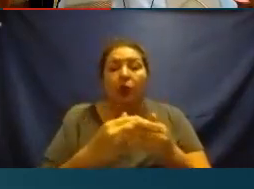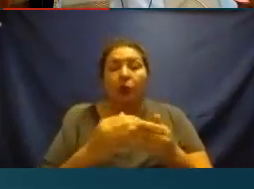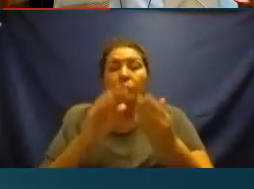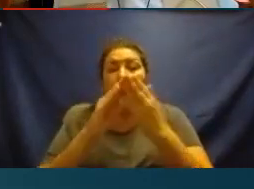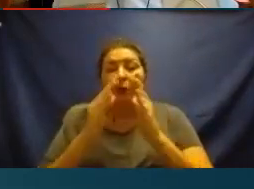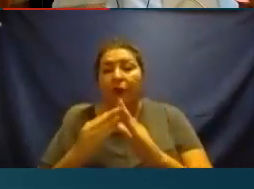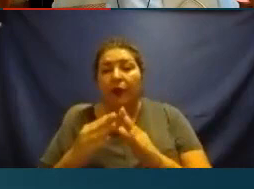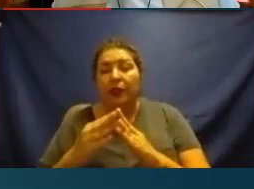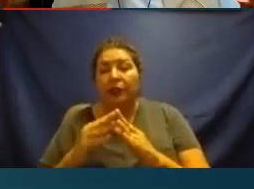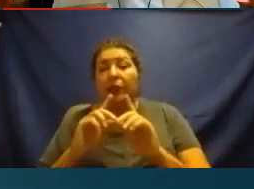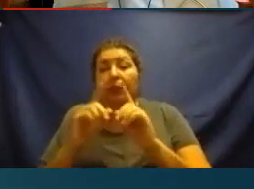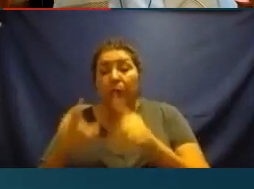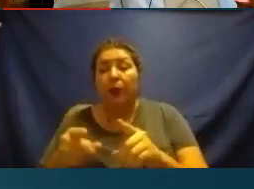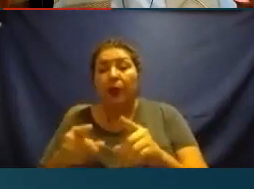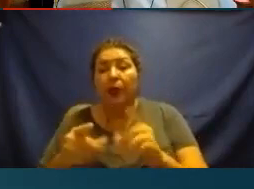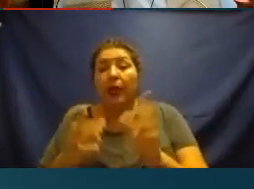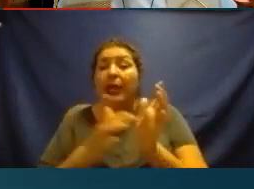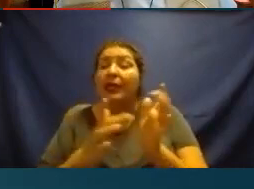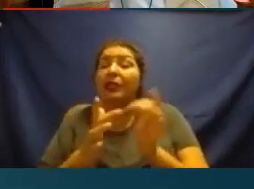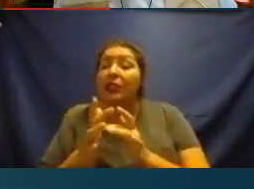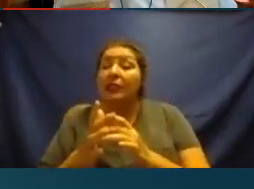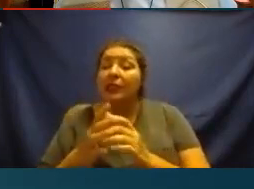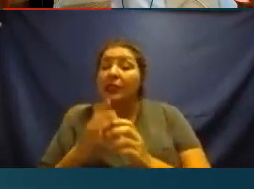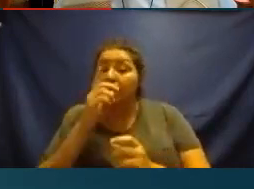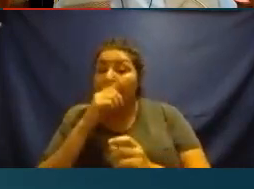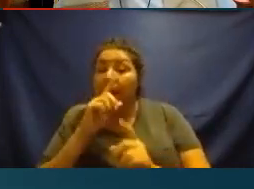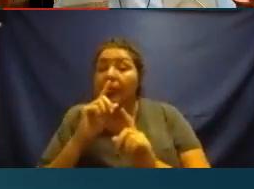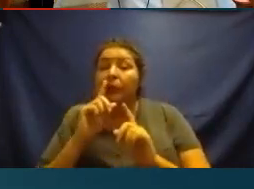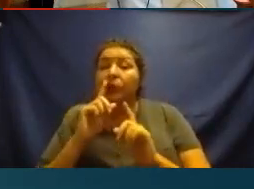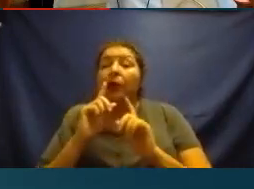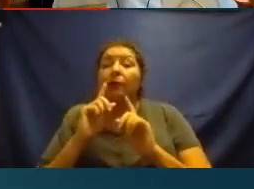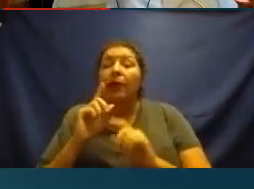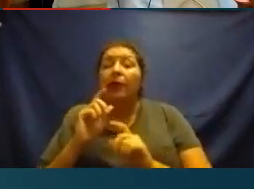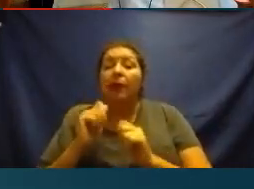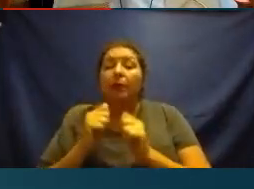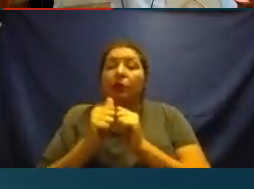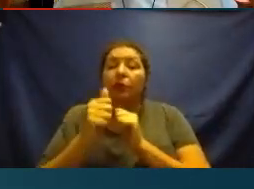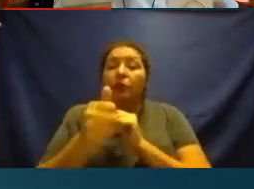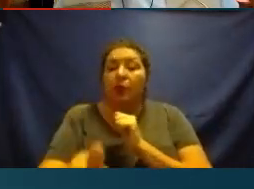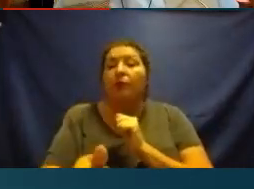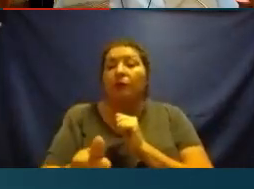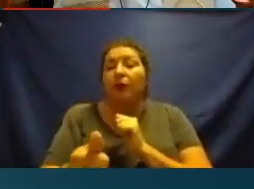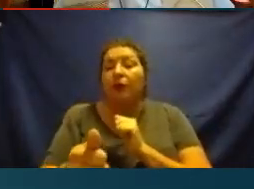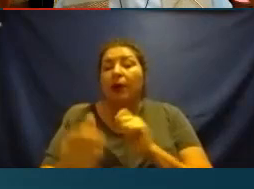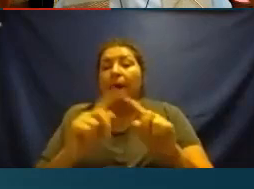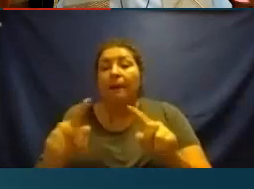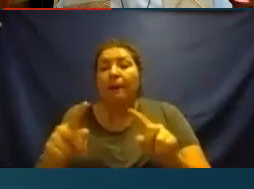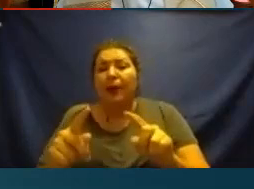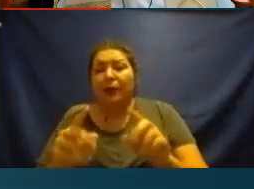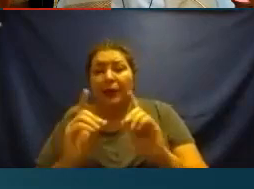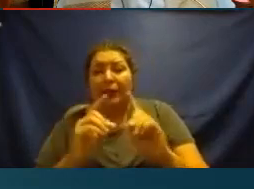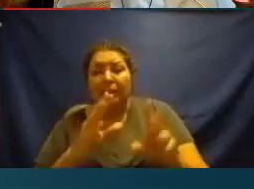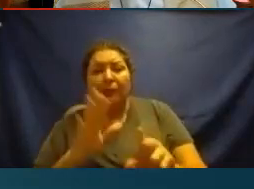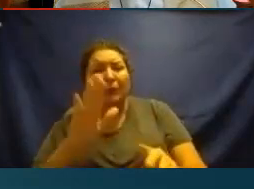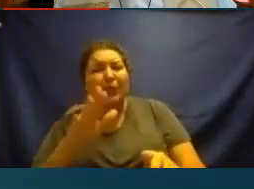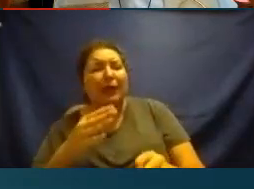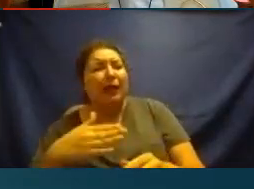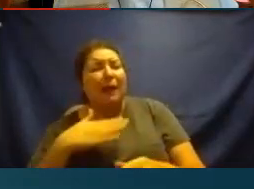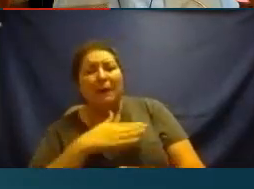Jesus acted as if he was going further, but they urged him strongly, saying, "Stay with us, for it is